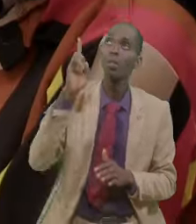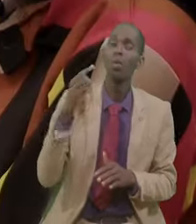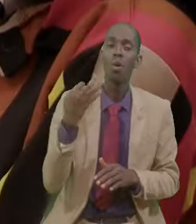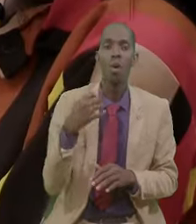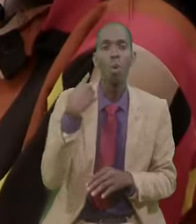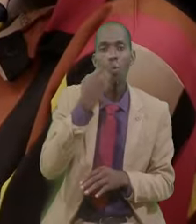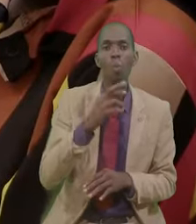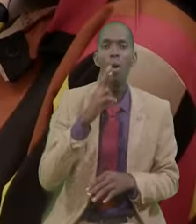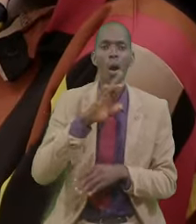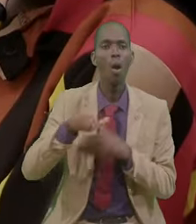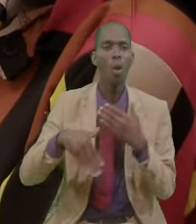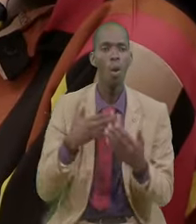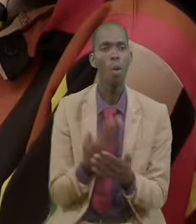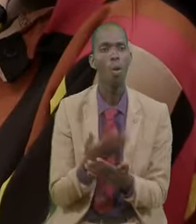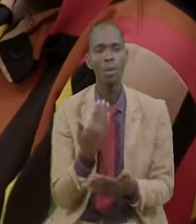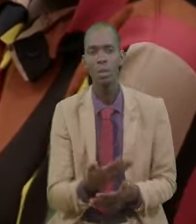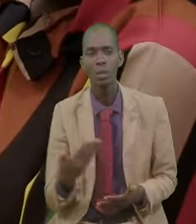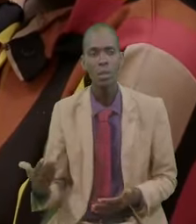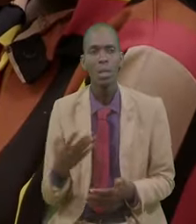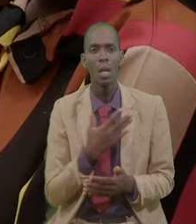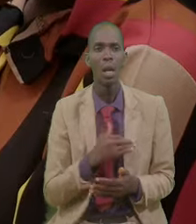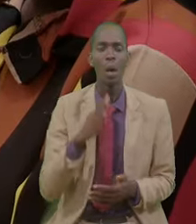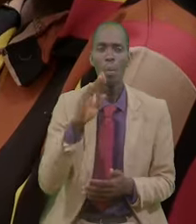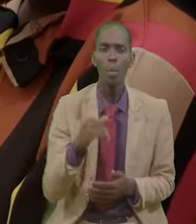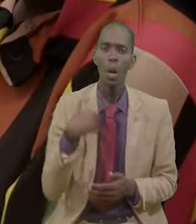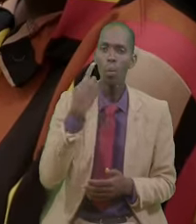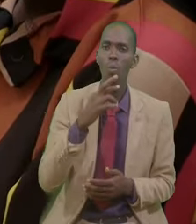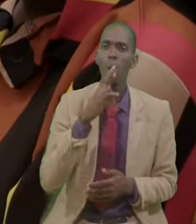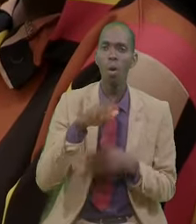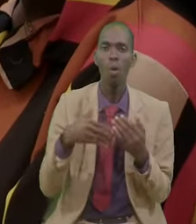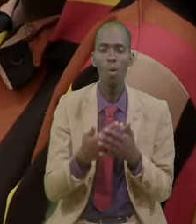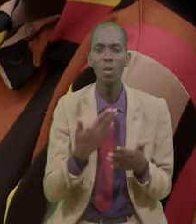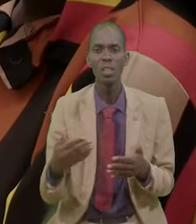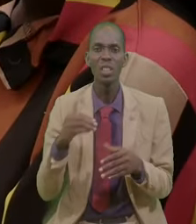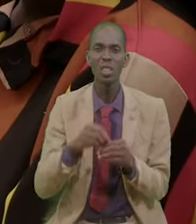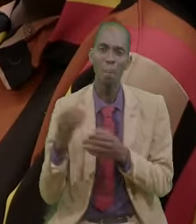things, and by whom are all things,